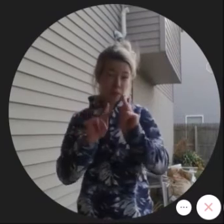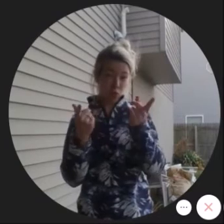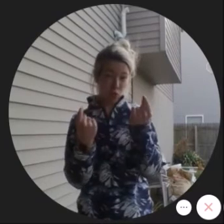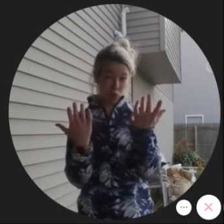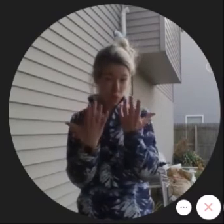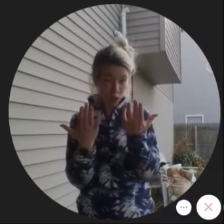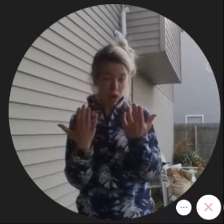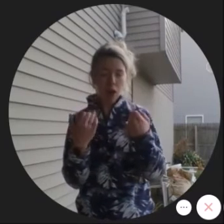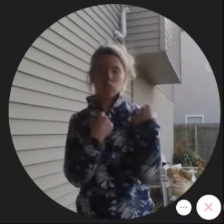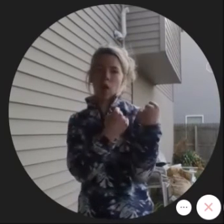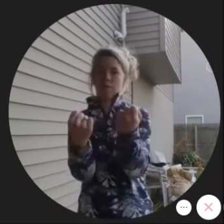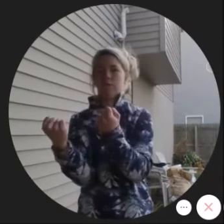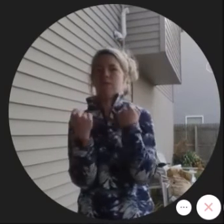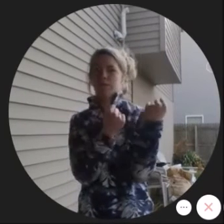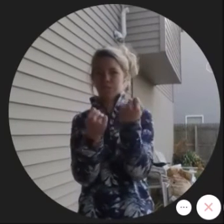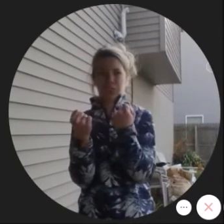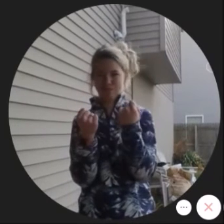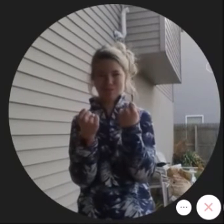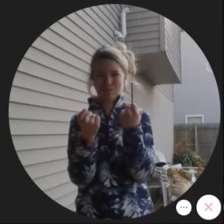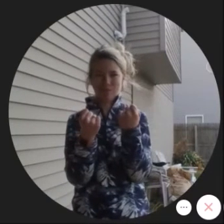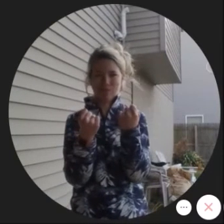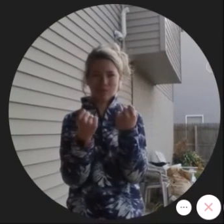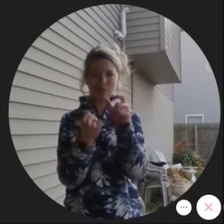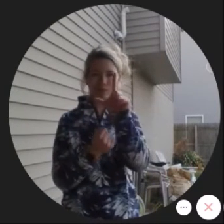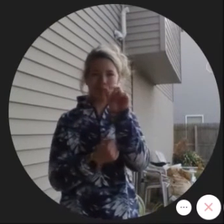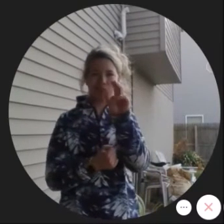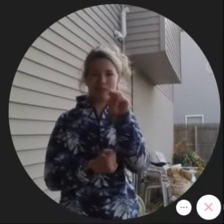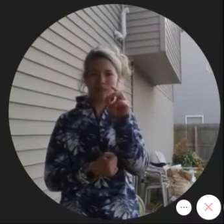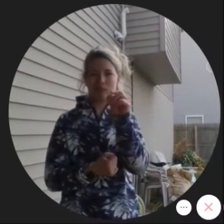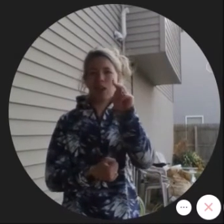And here in Iowa, many people drive places on their own.